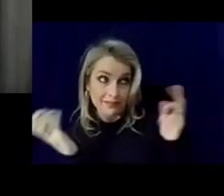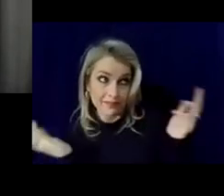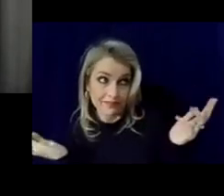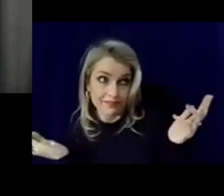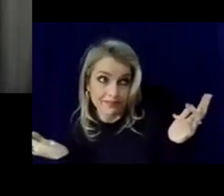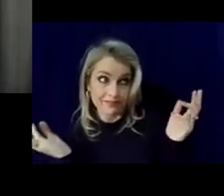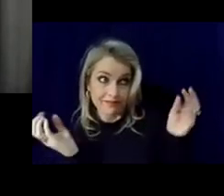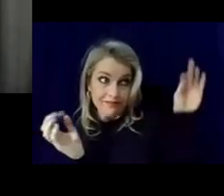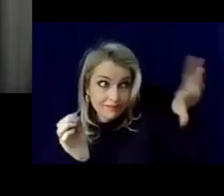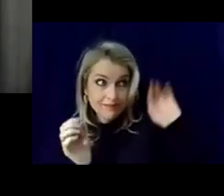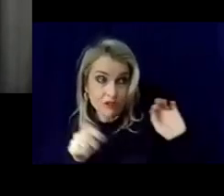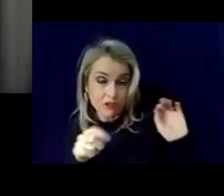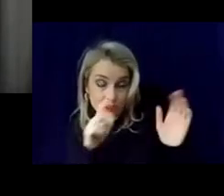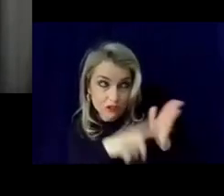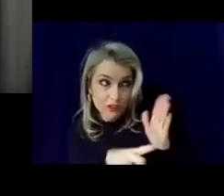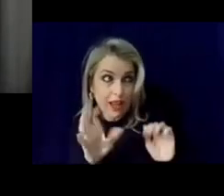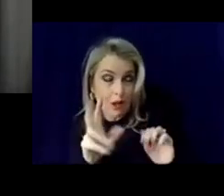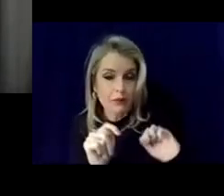Should look into it.